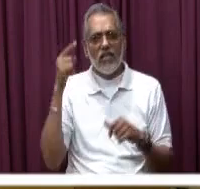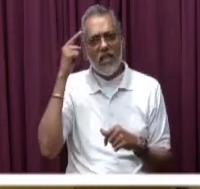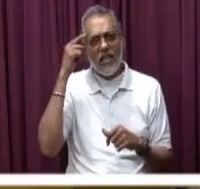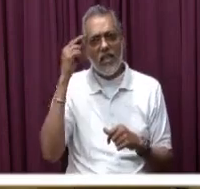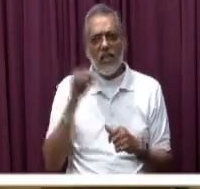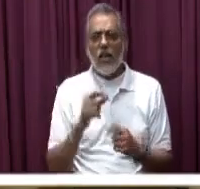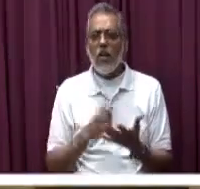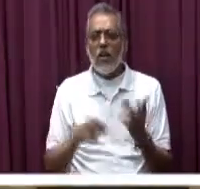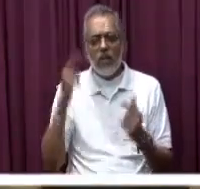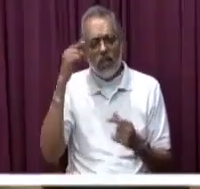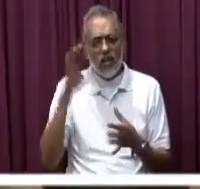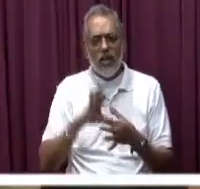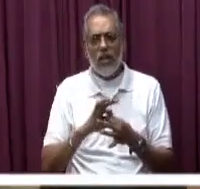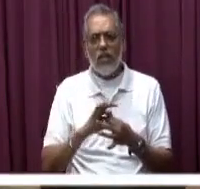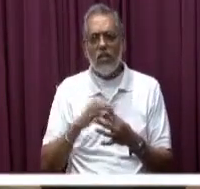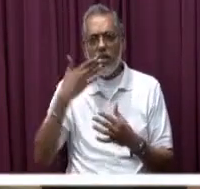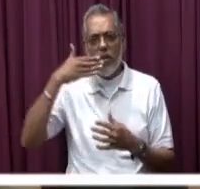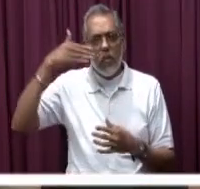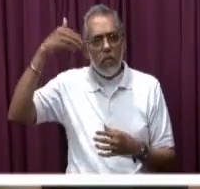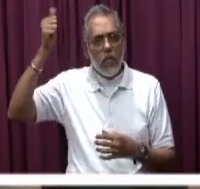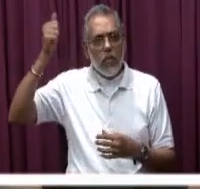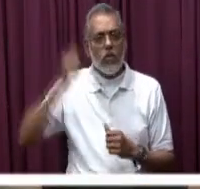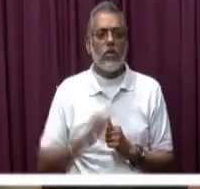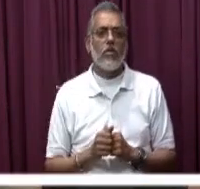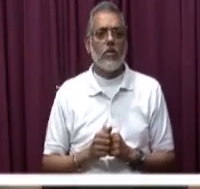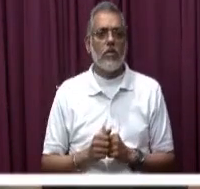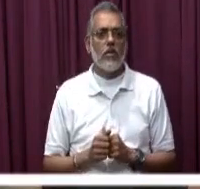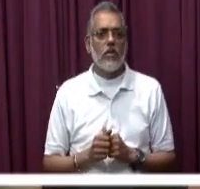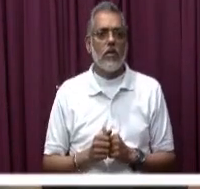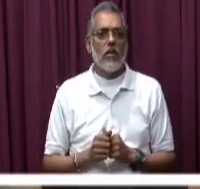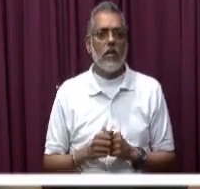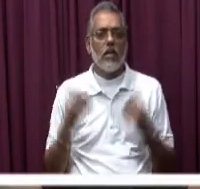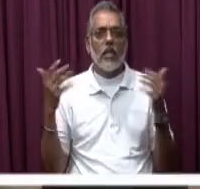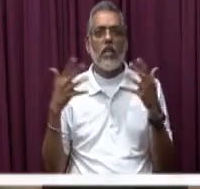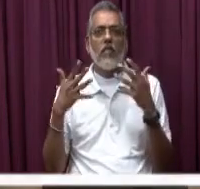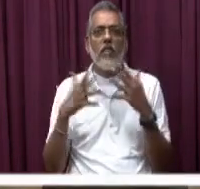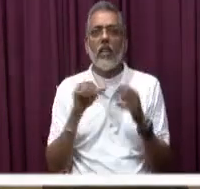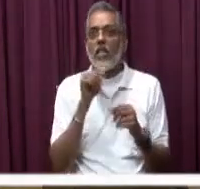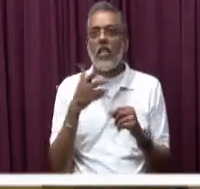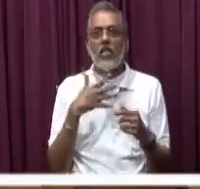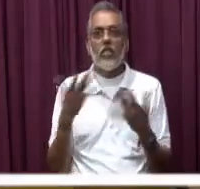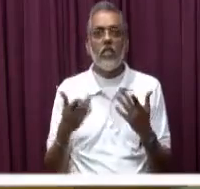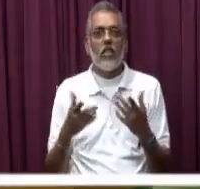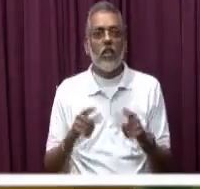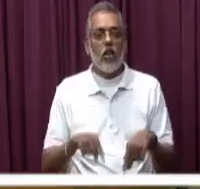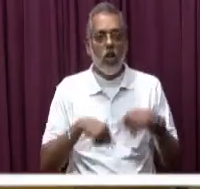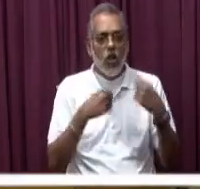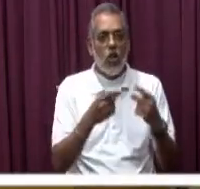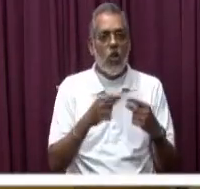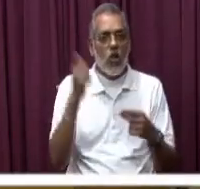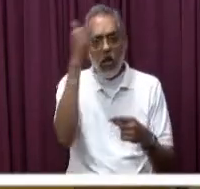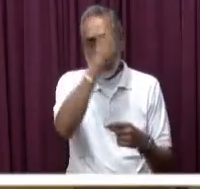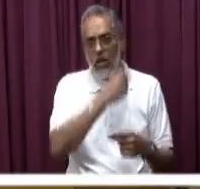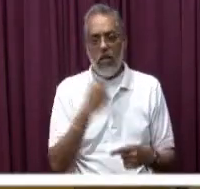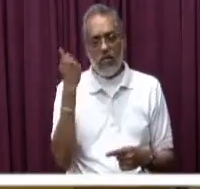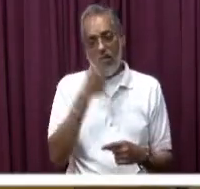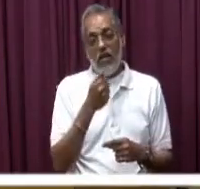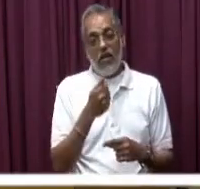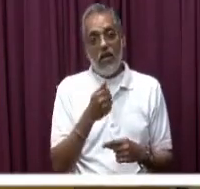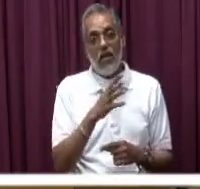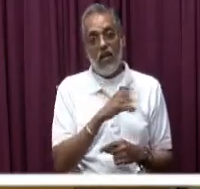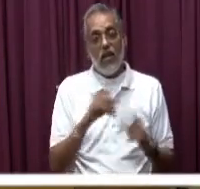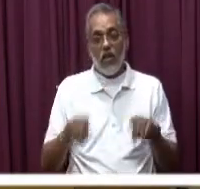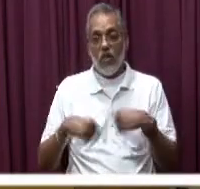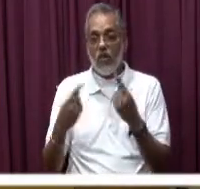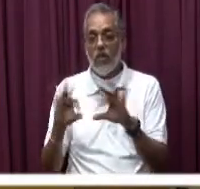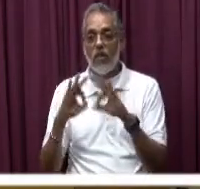Yeah? What is the most fearful thing that God could ask you? To go to Africa on mission or go to your